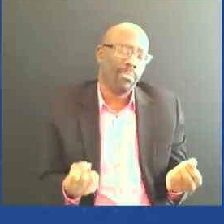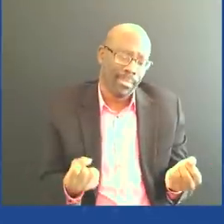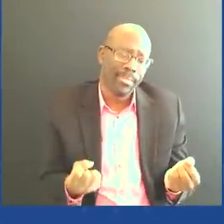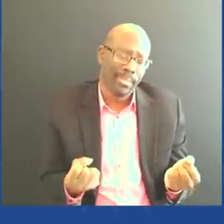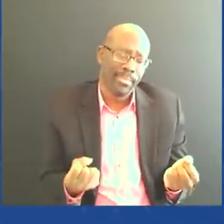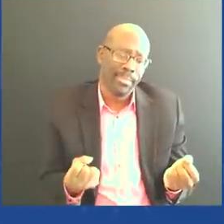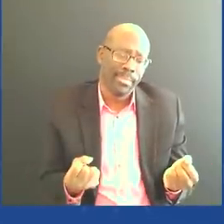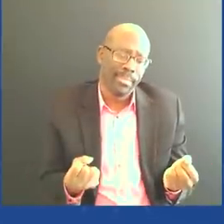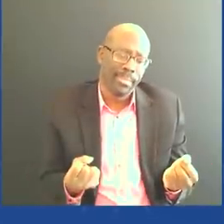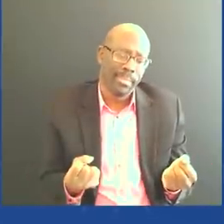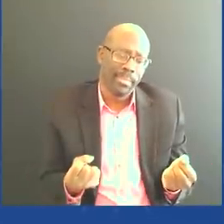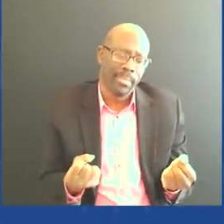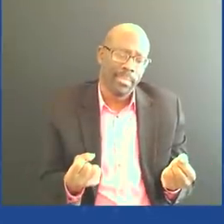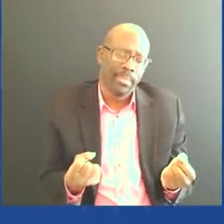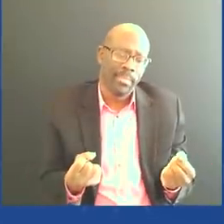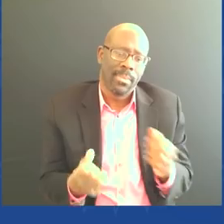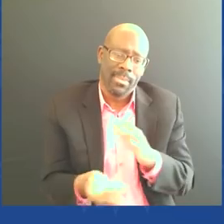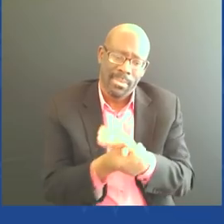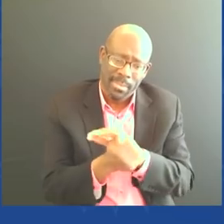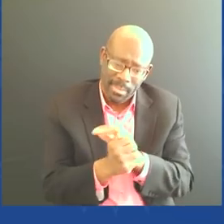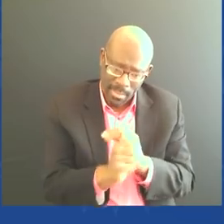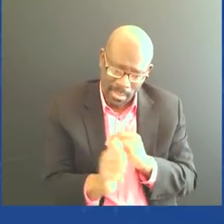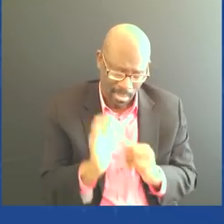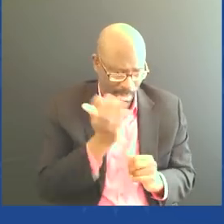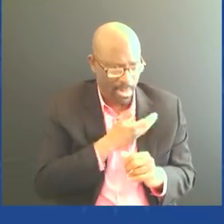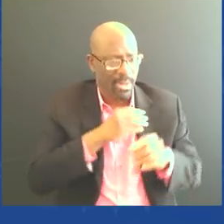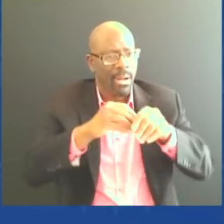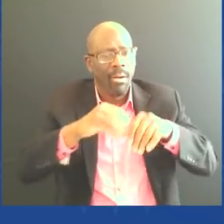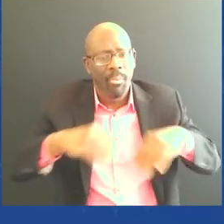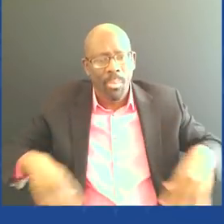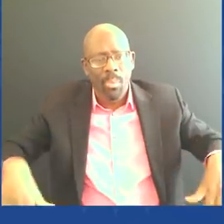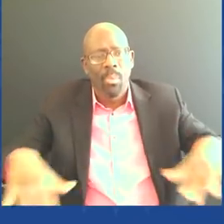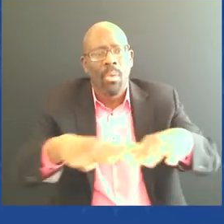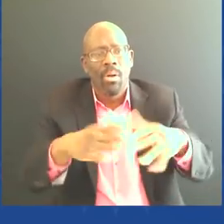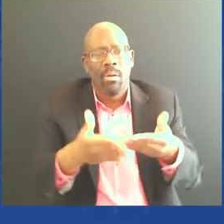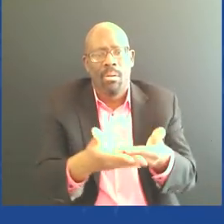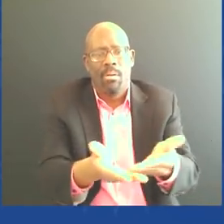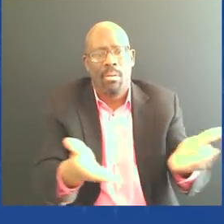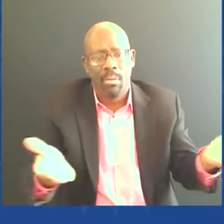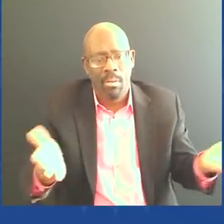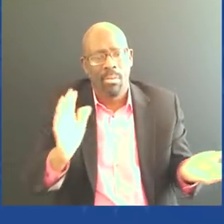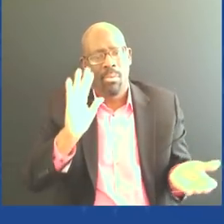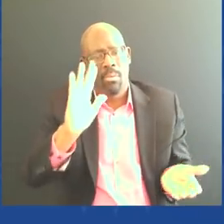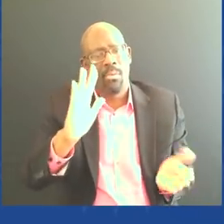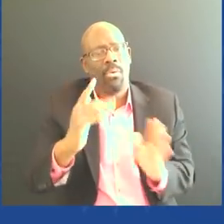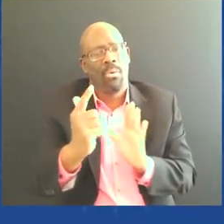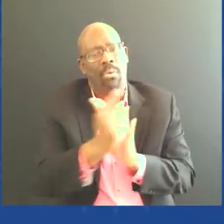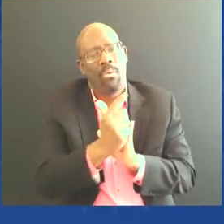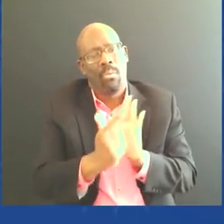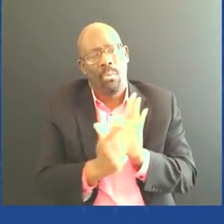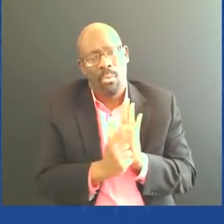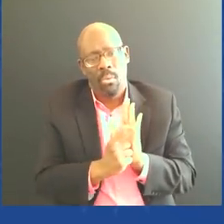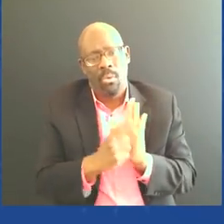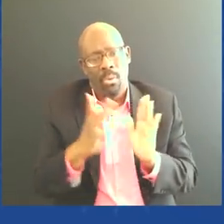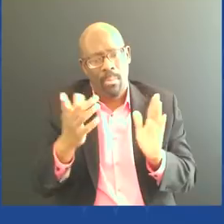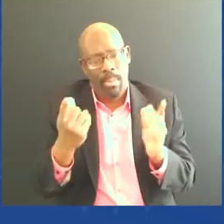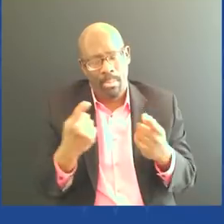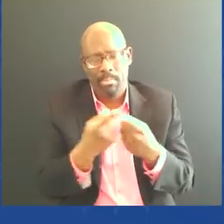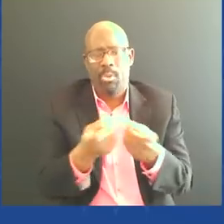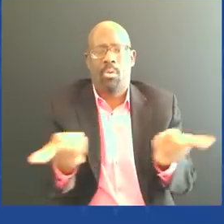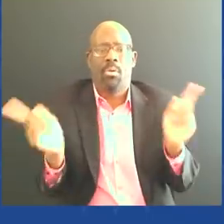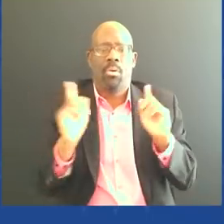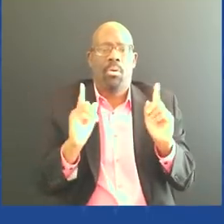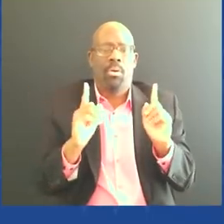our land to serve, your law to fulfill. Bless and keep